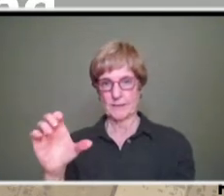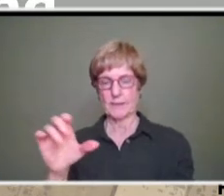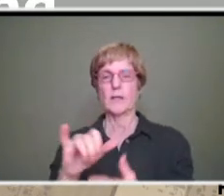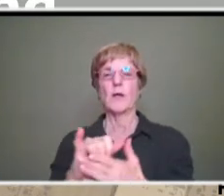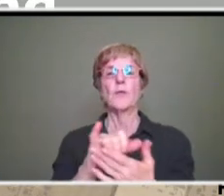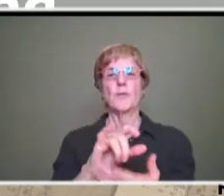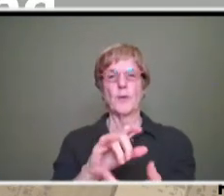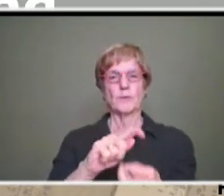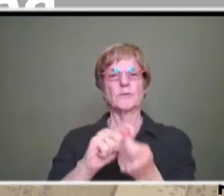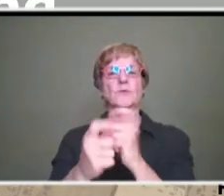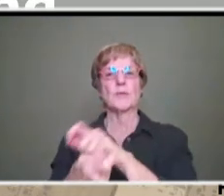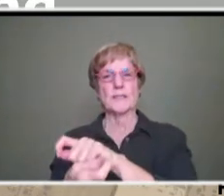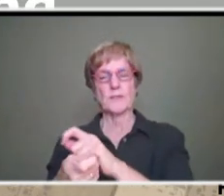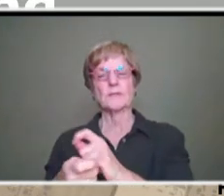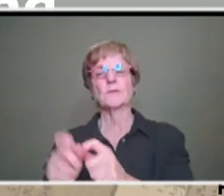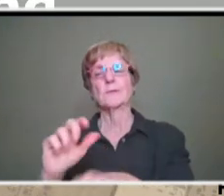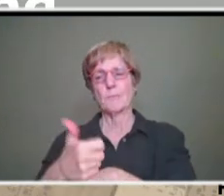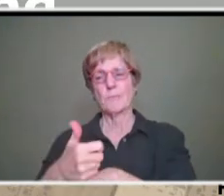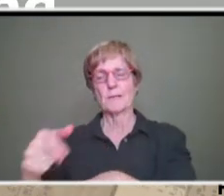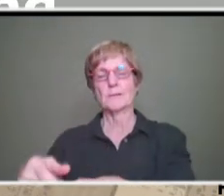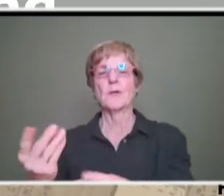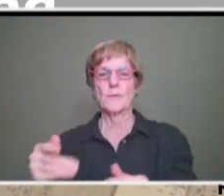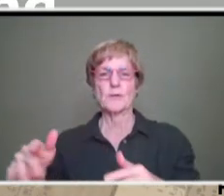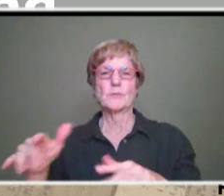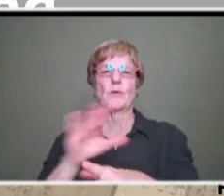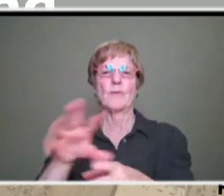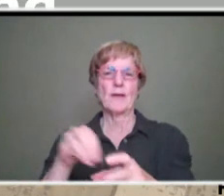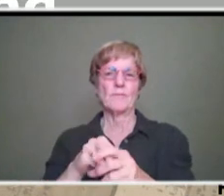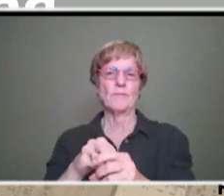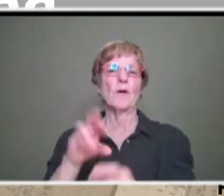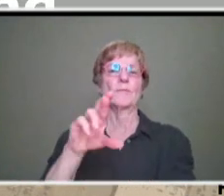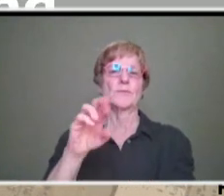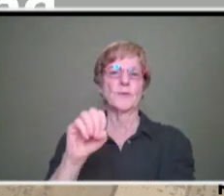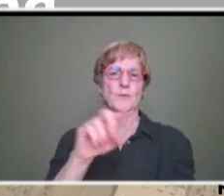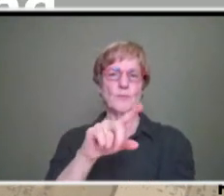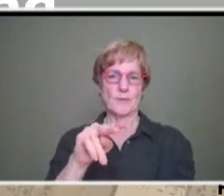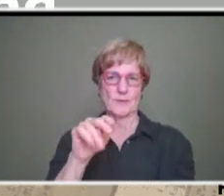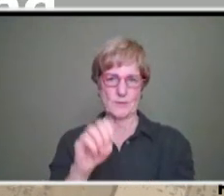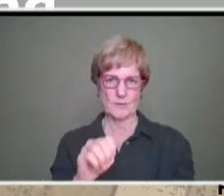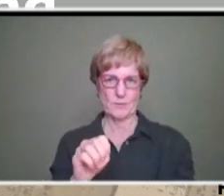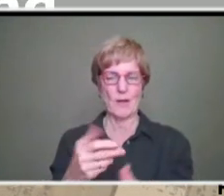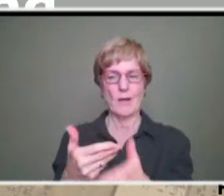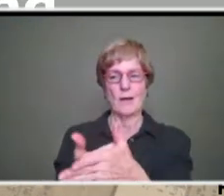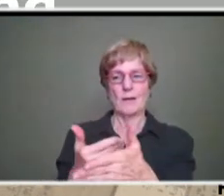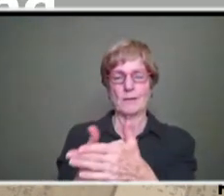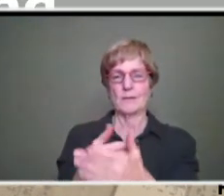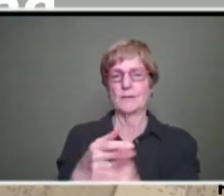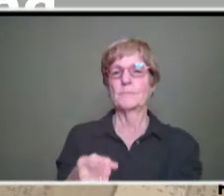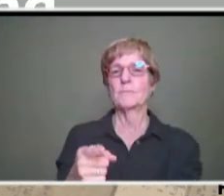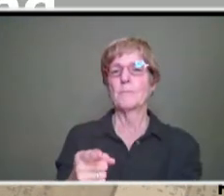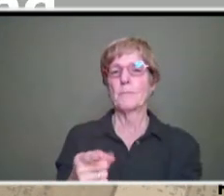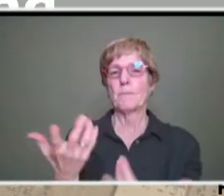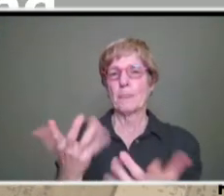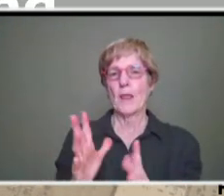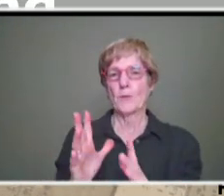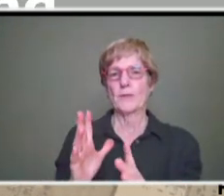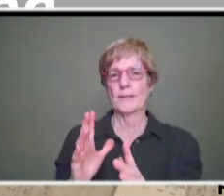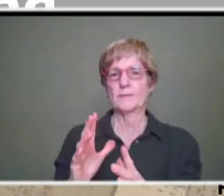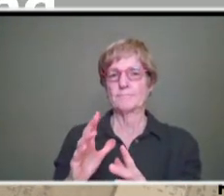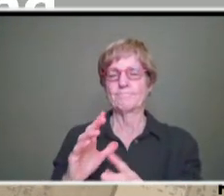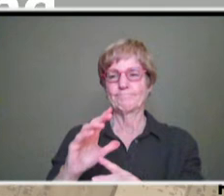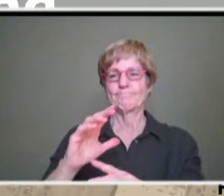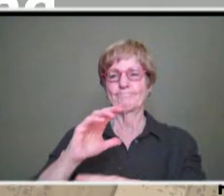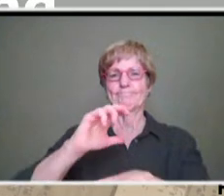are based on where those properties that are involved in the rezoning are located in proximity to existing station areas